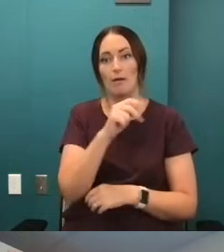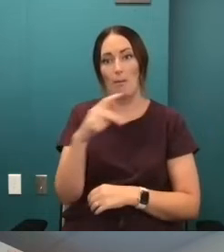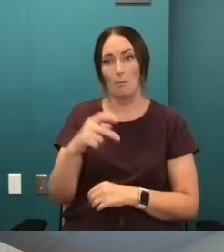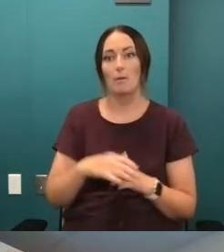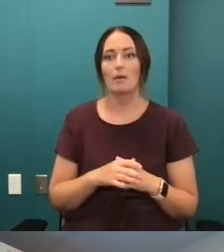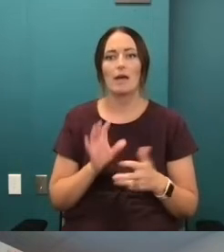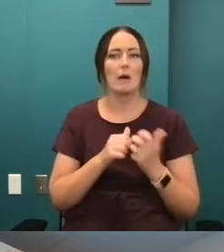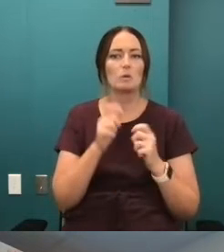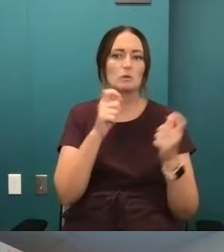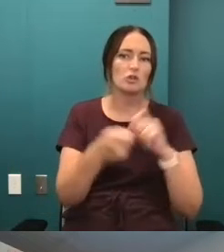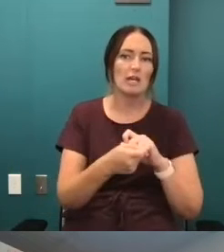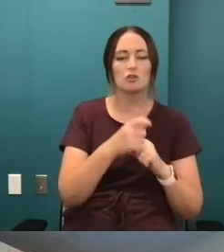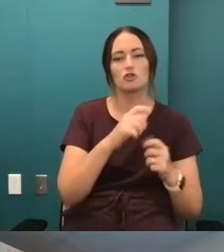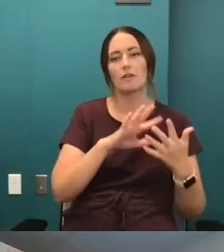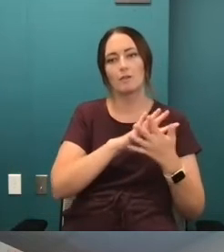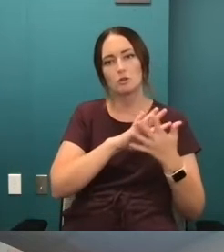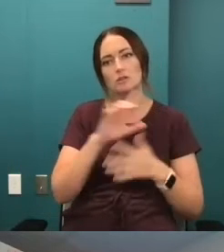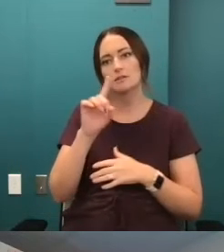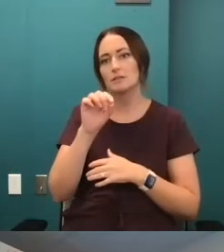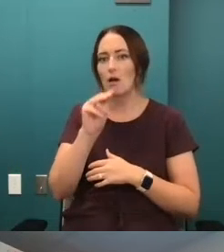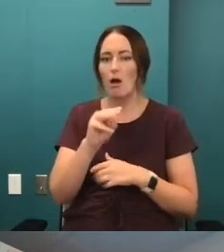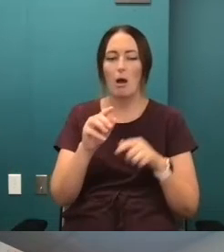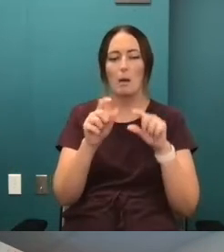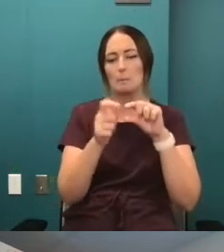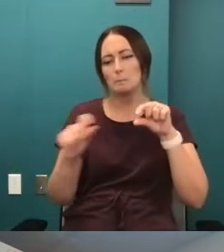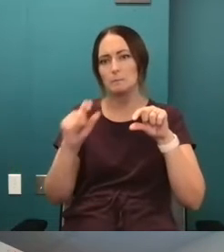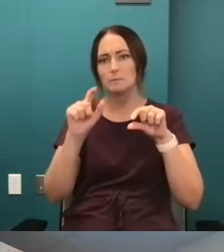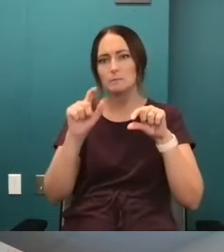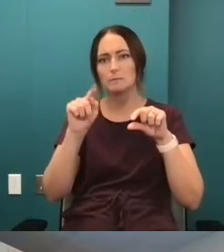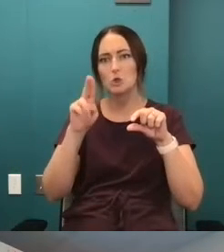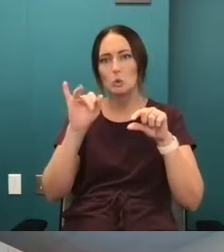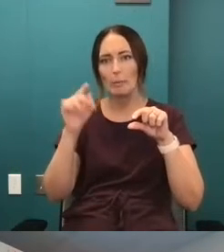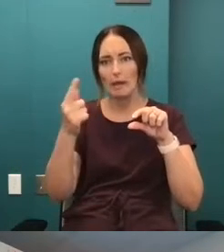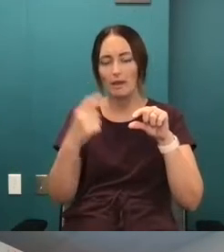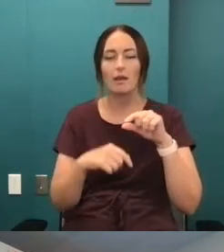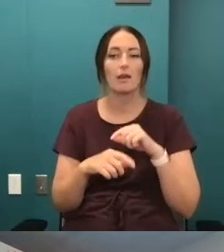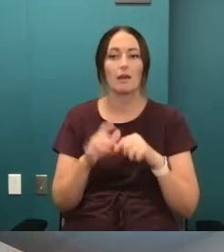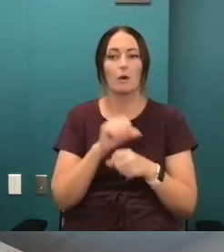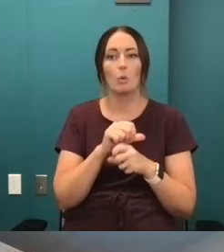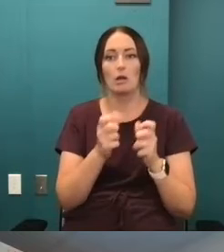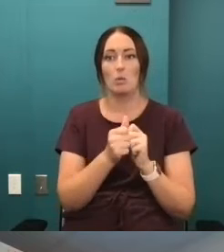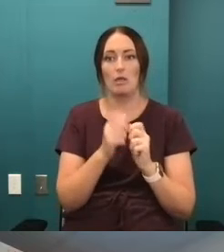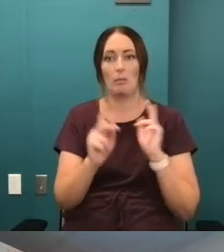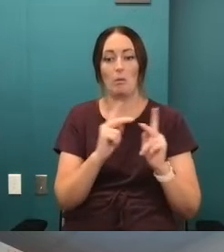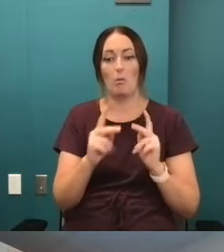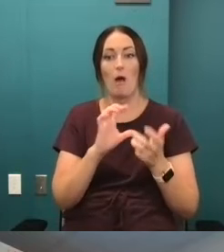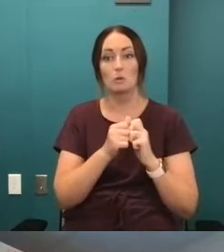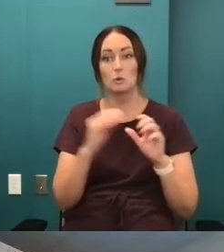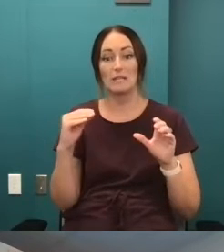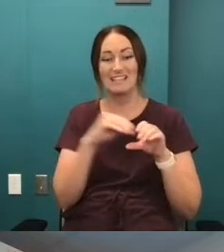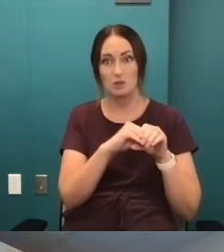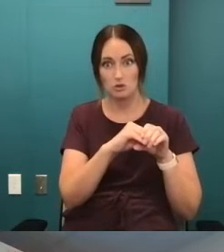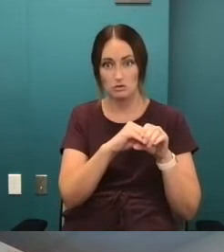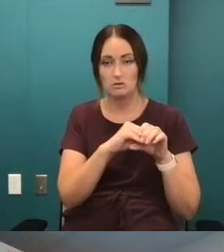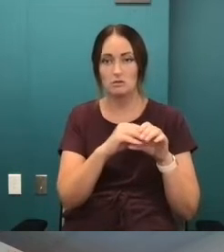or filters or tubing, anything like that. Working with people on insertion, parents especially. It's like, I can't